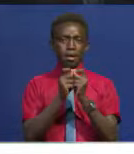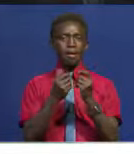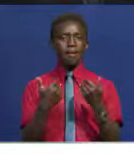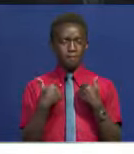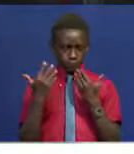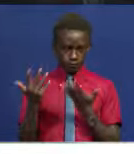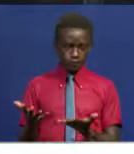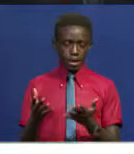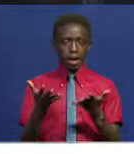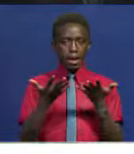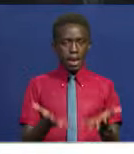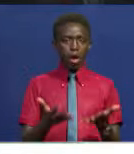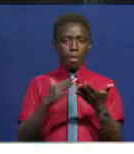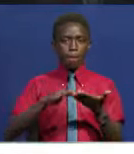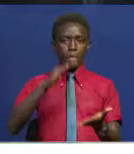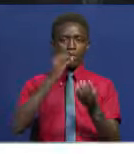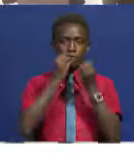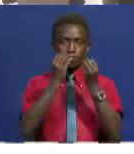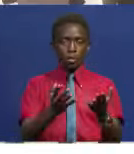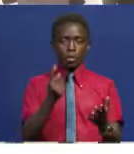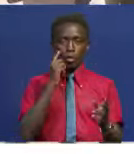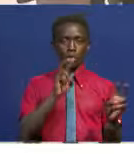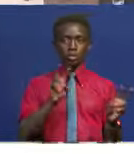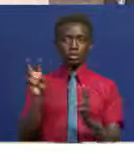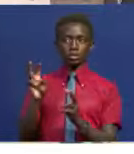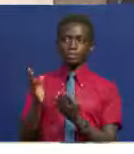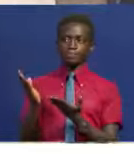brings us the details of that